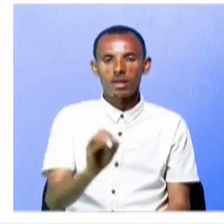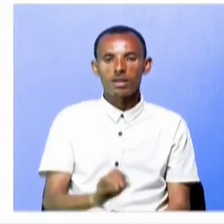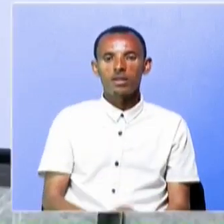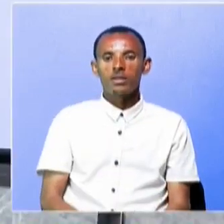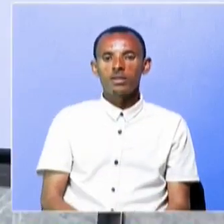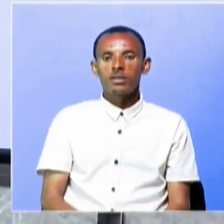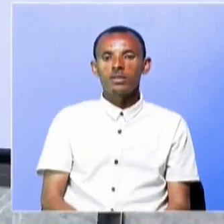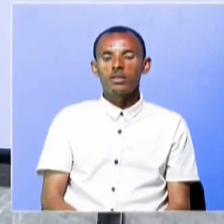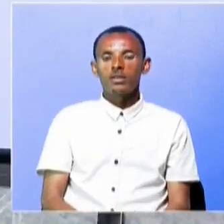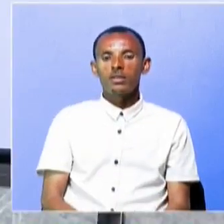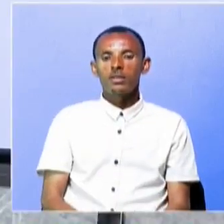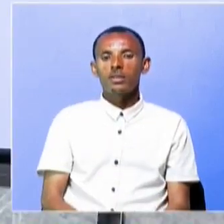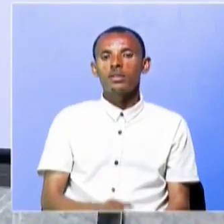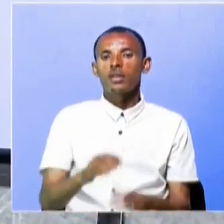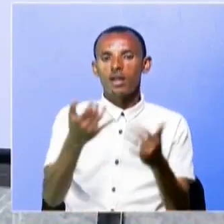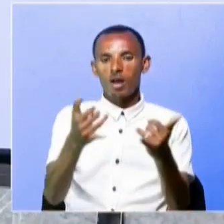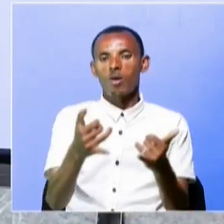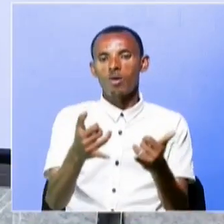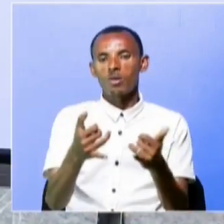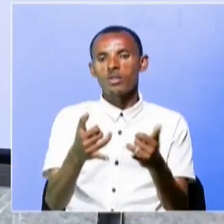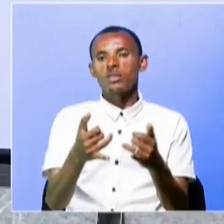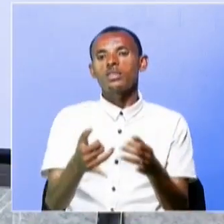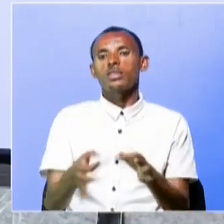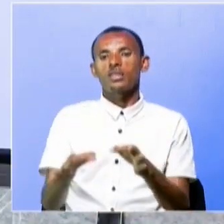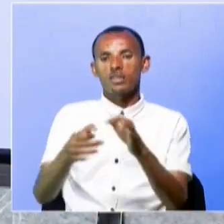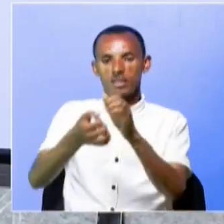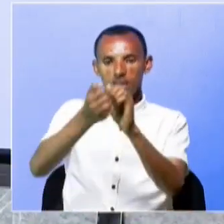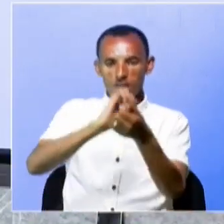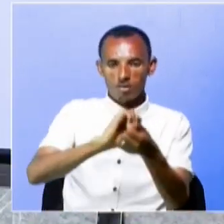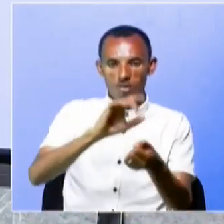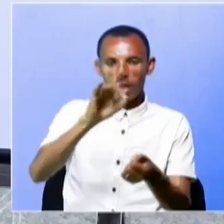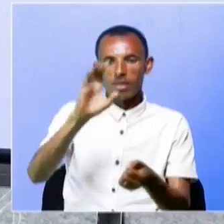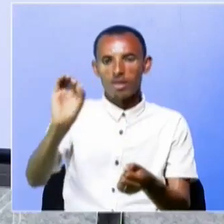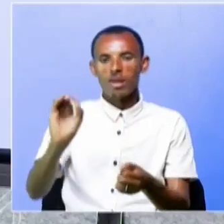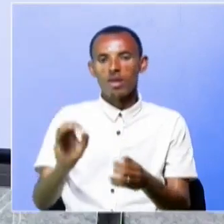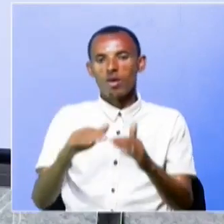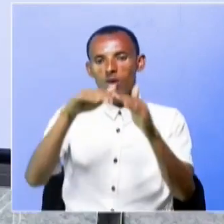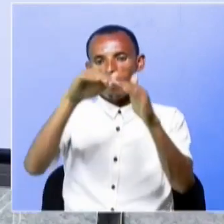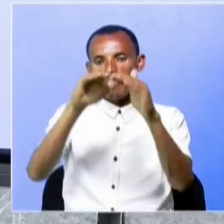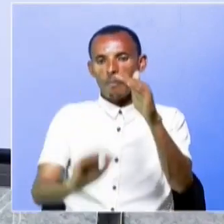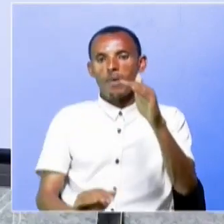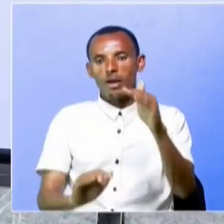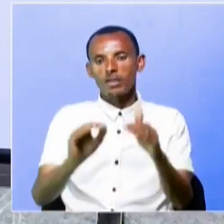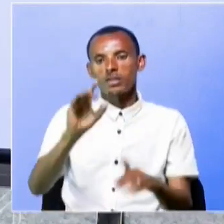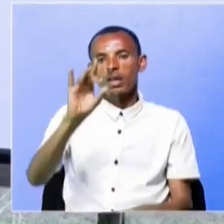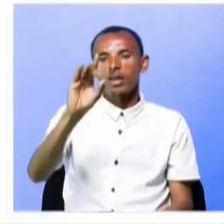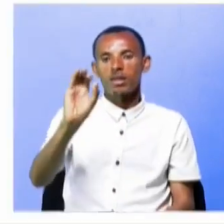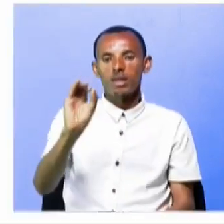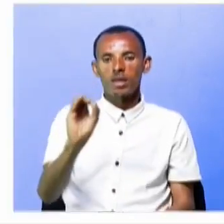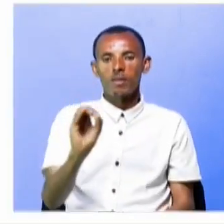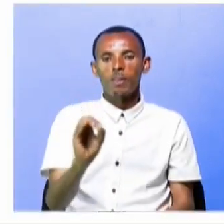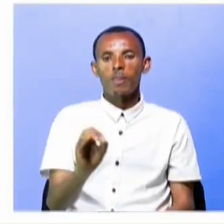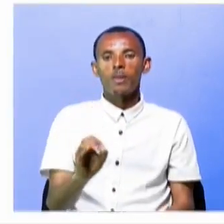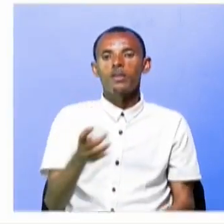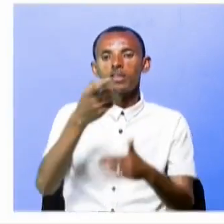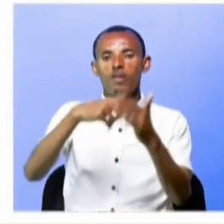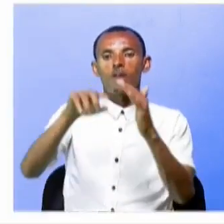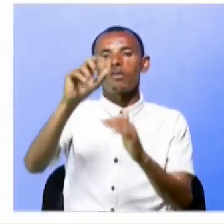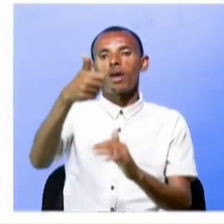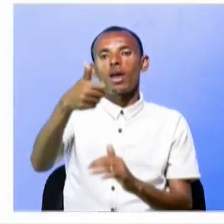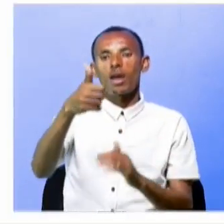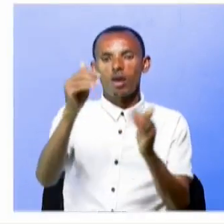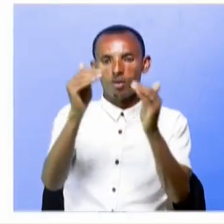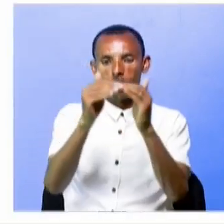right? Now, transforming 80 or moving 80 to the right side, the value of